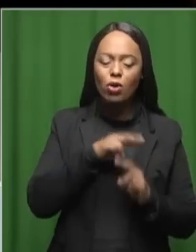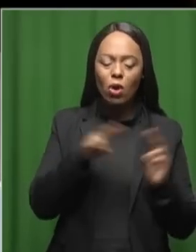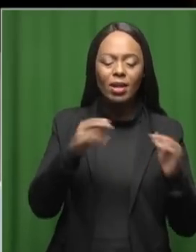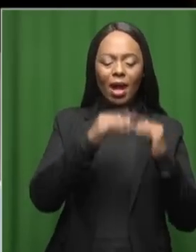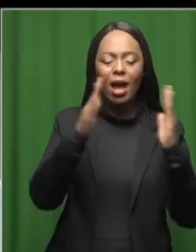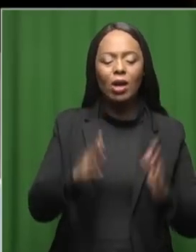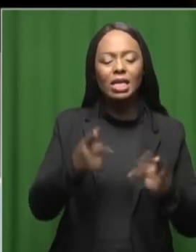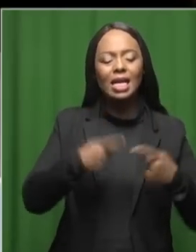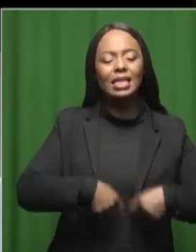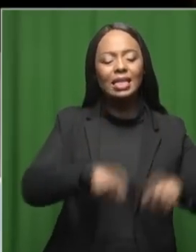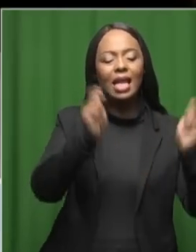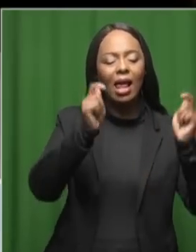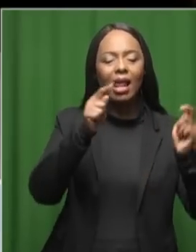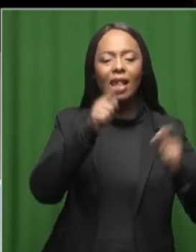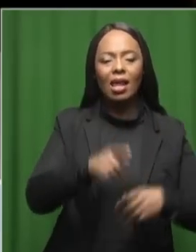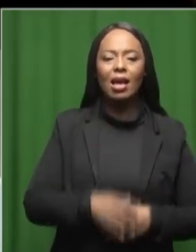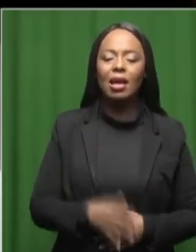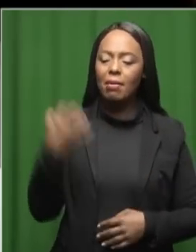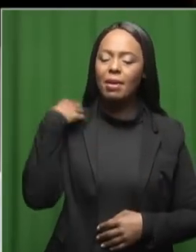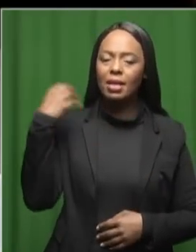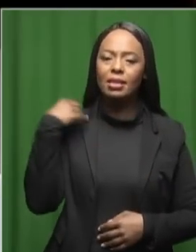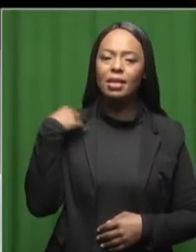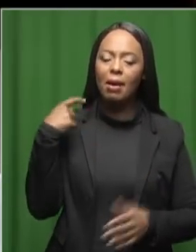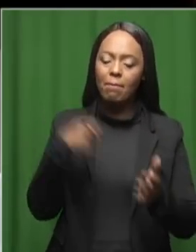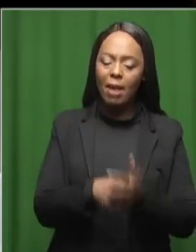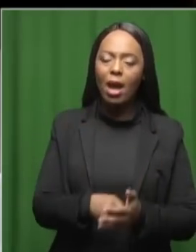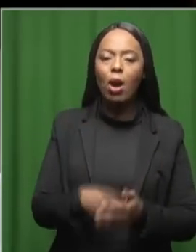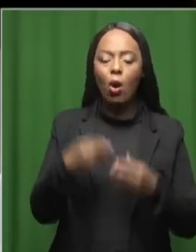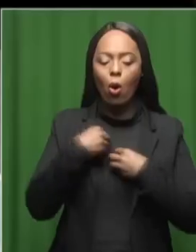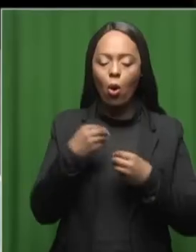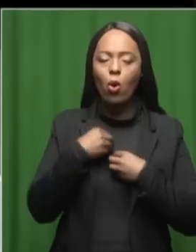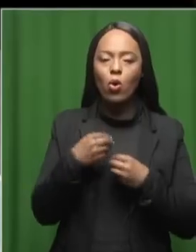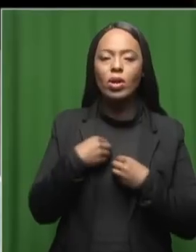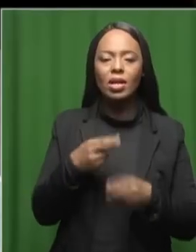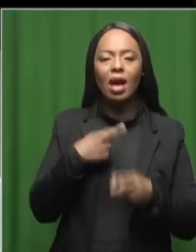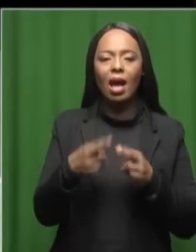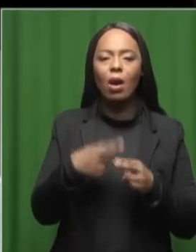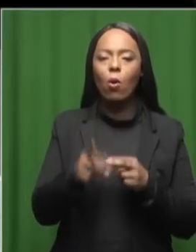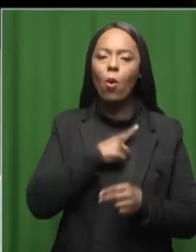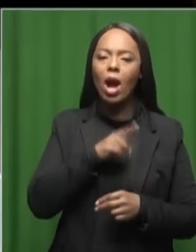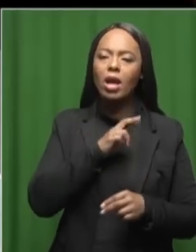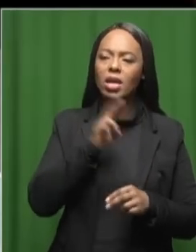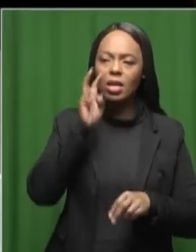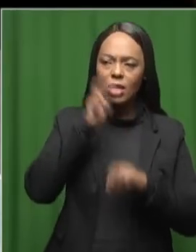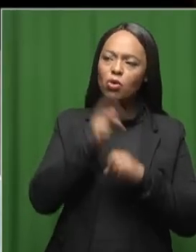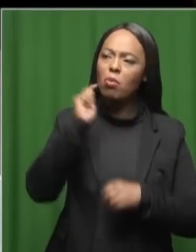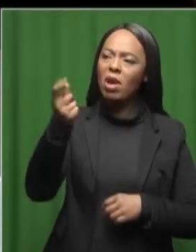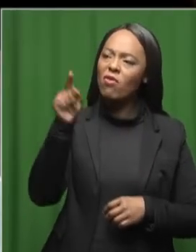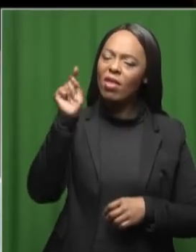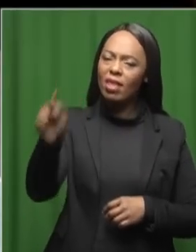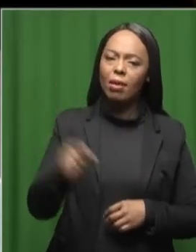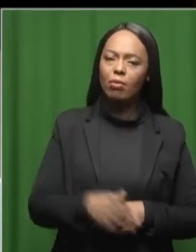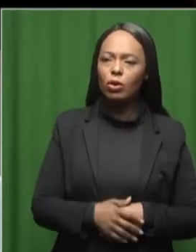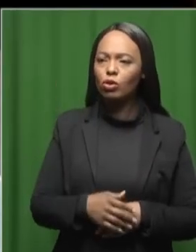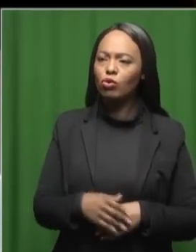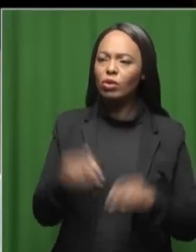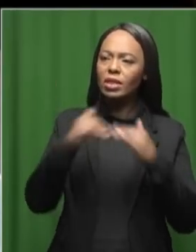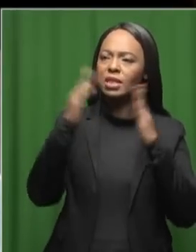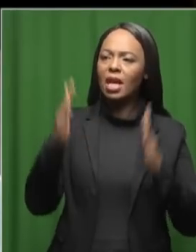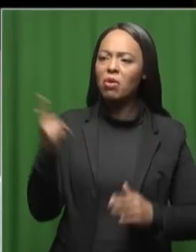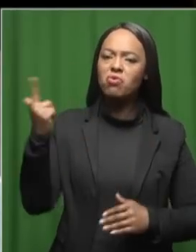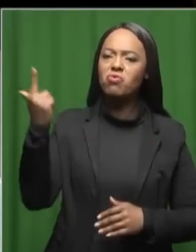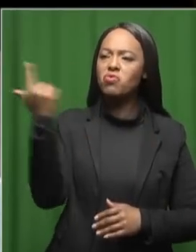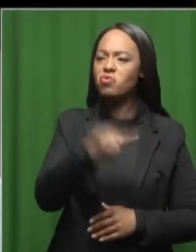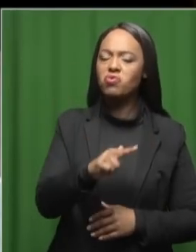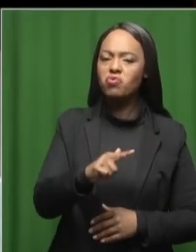sold off and ministers buy or rent their own houses? Why do we need to pay for them to stay in ultimate luxury, and there's an